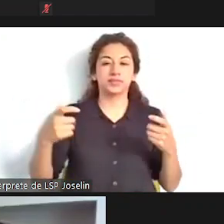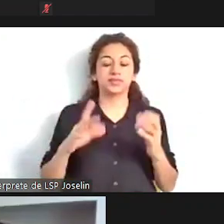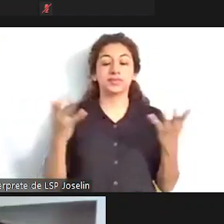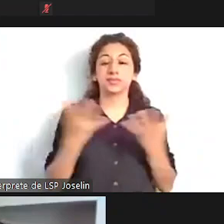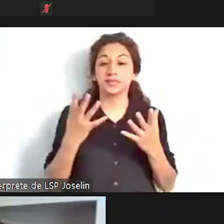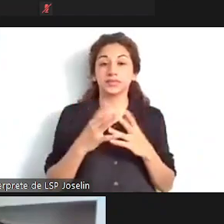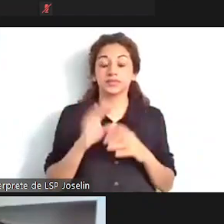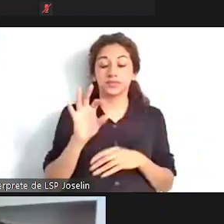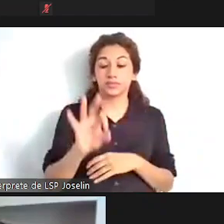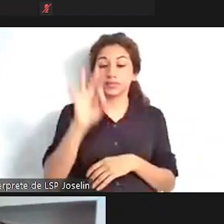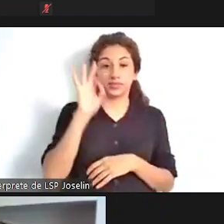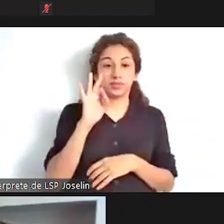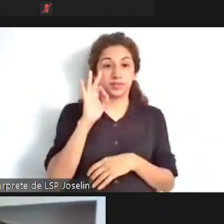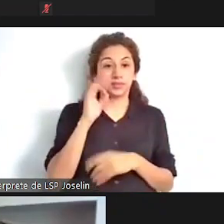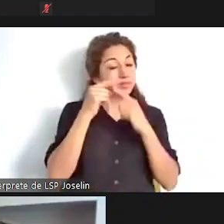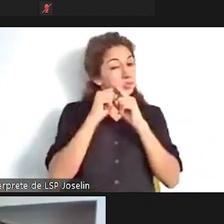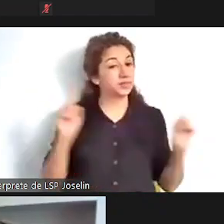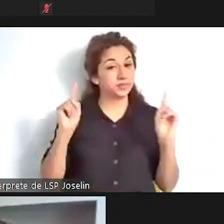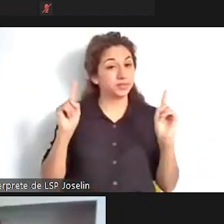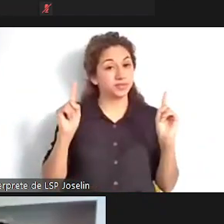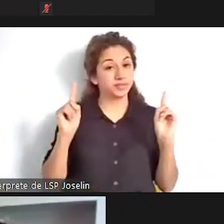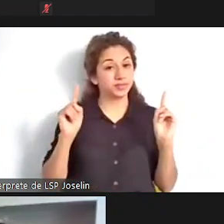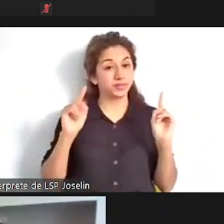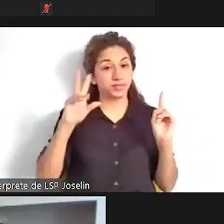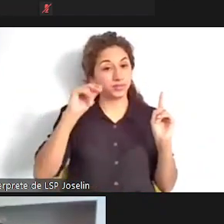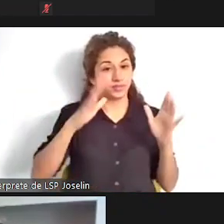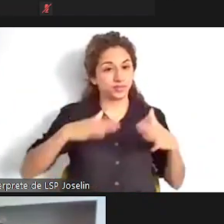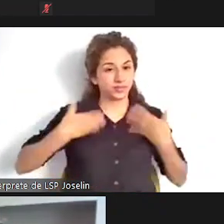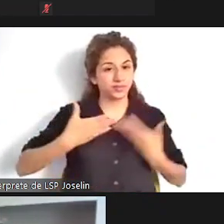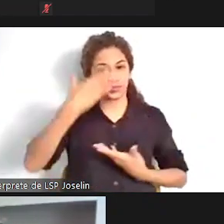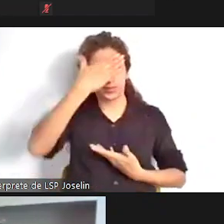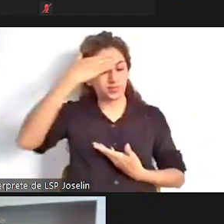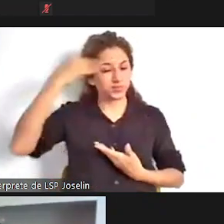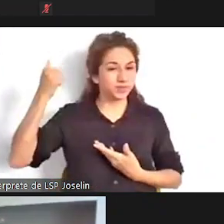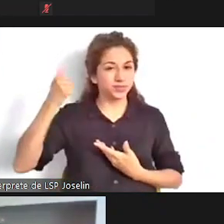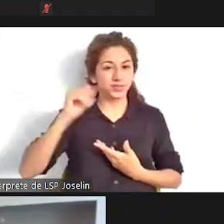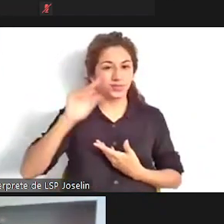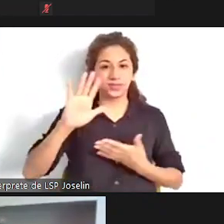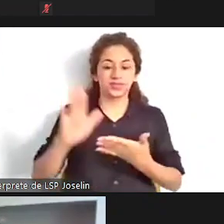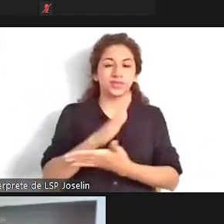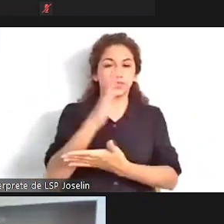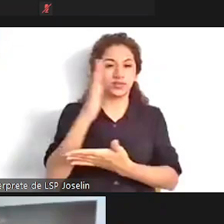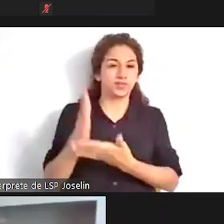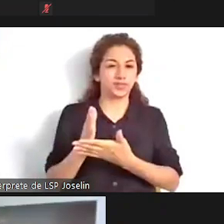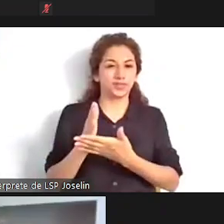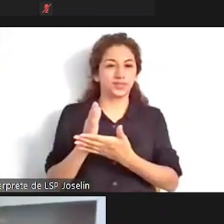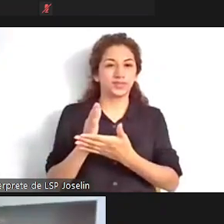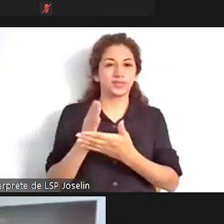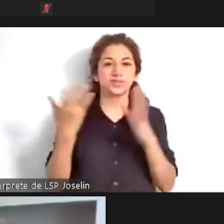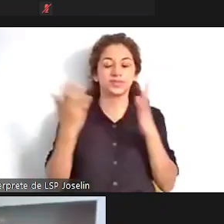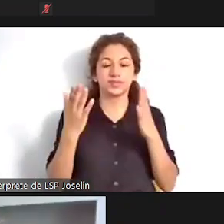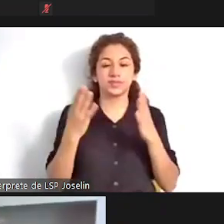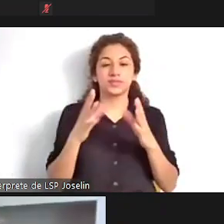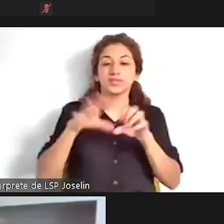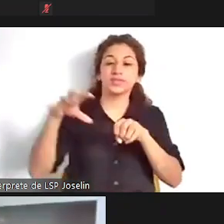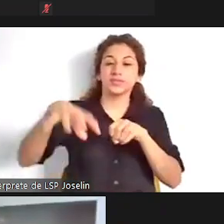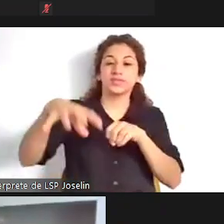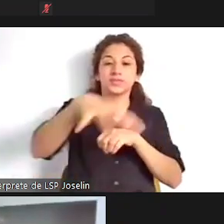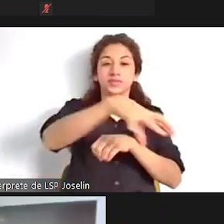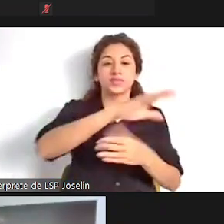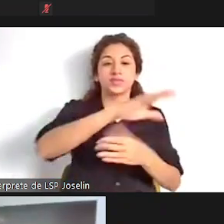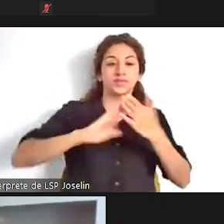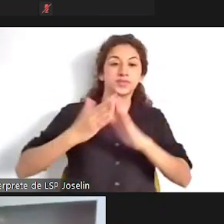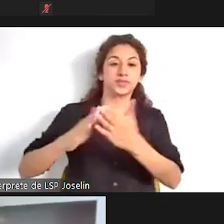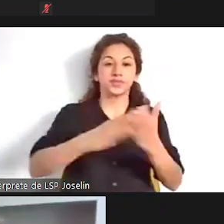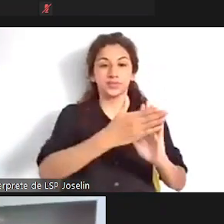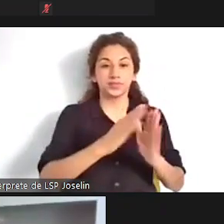big companies have to be highlighted but we cannot forget the problem that is presented from the